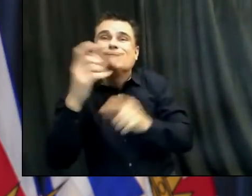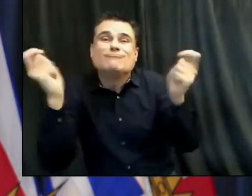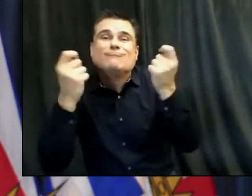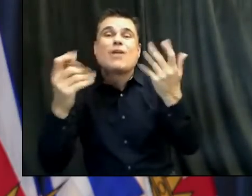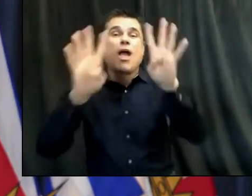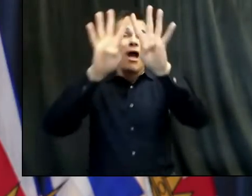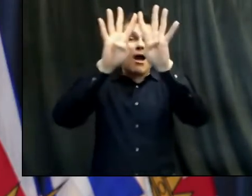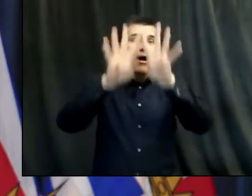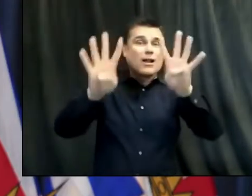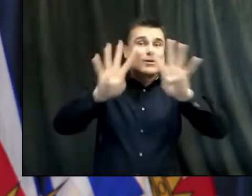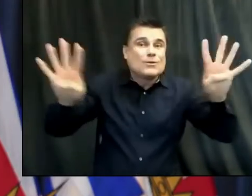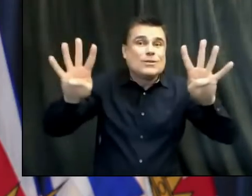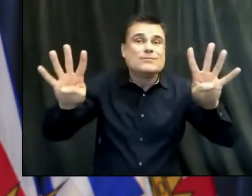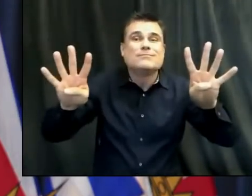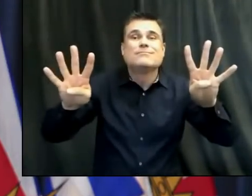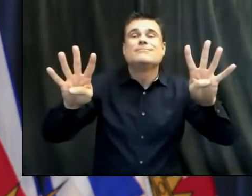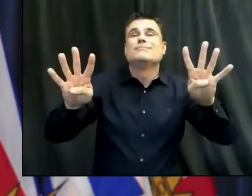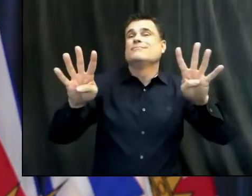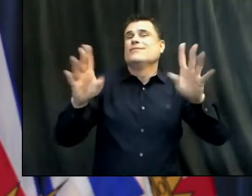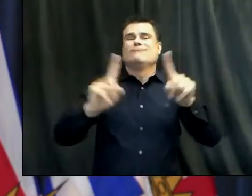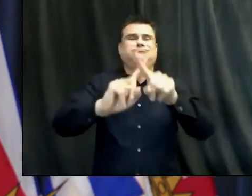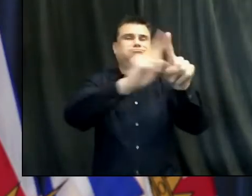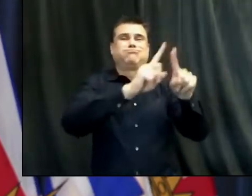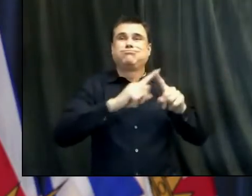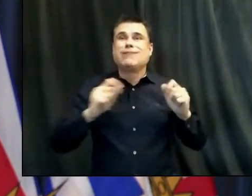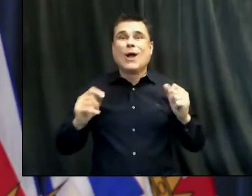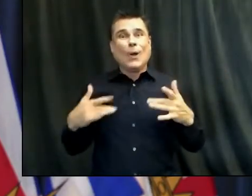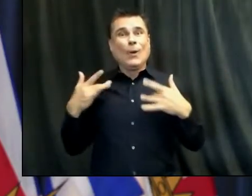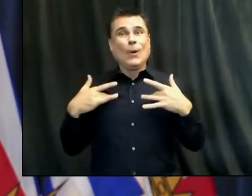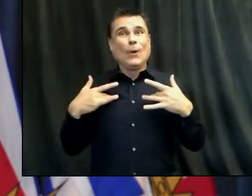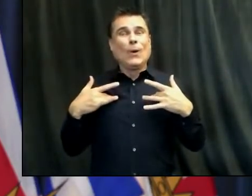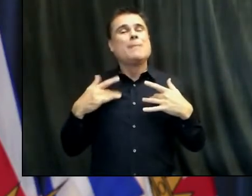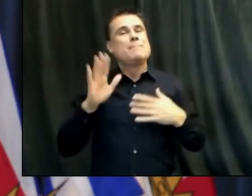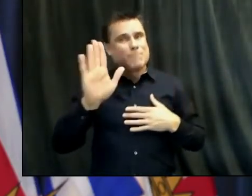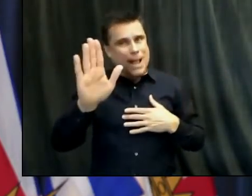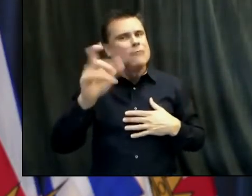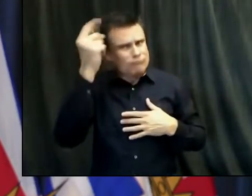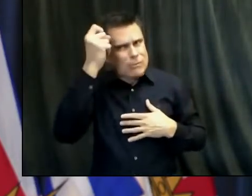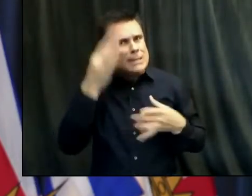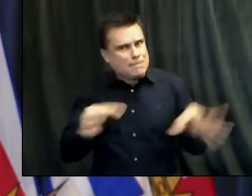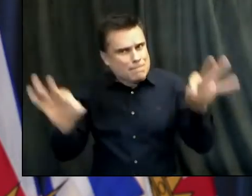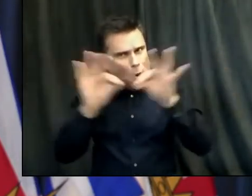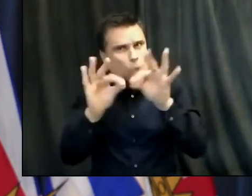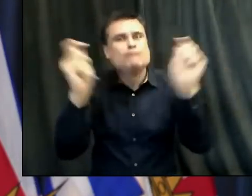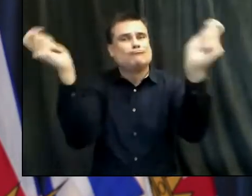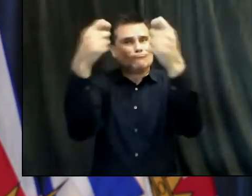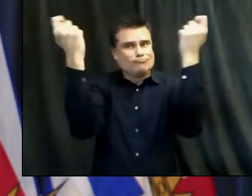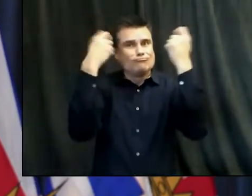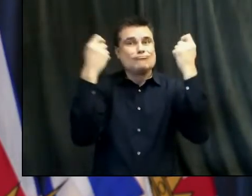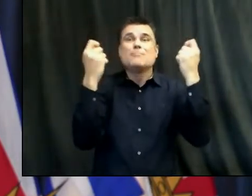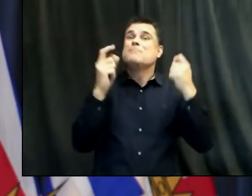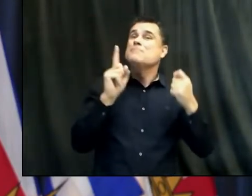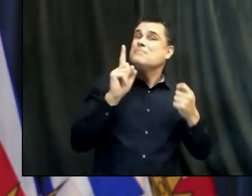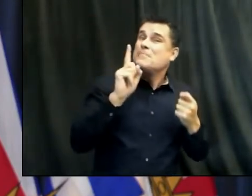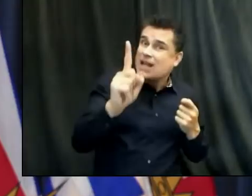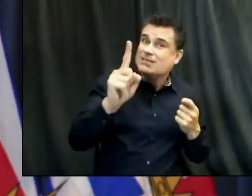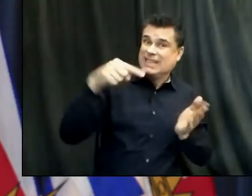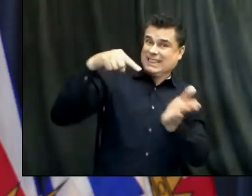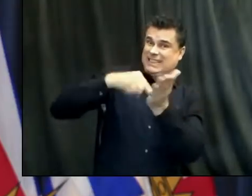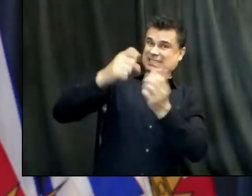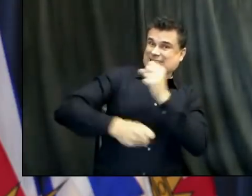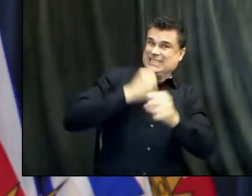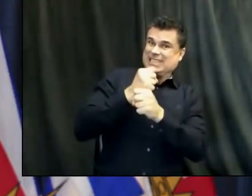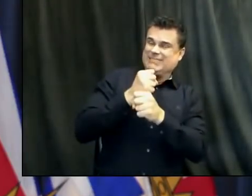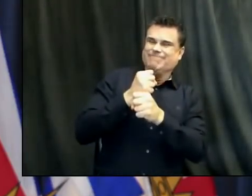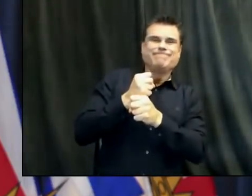that are of critical importance to people. But right now, this Christmas, we have to, I think of ways. And the orders